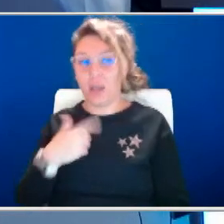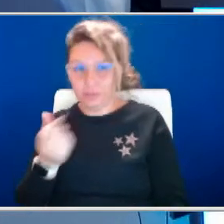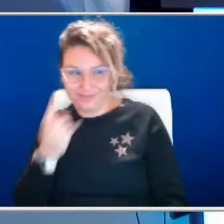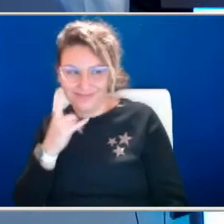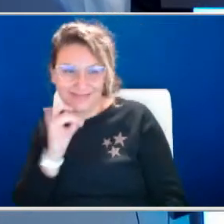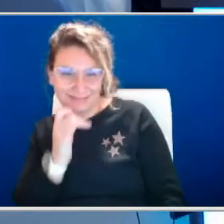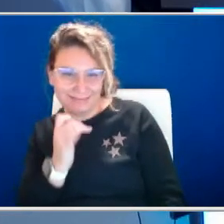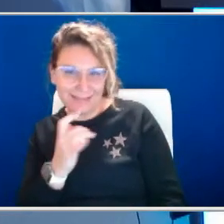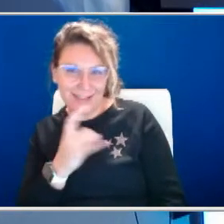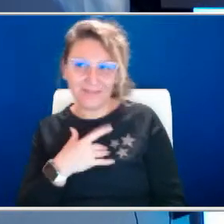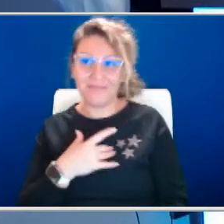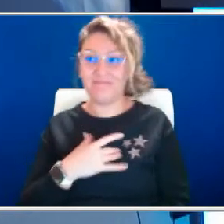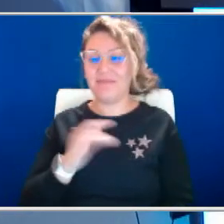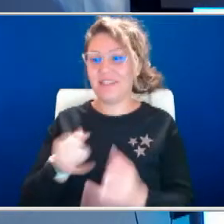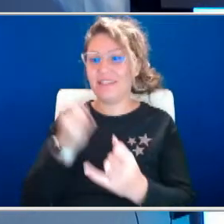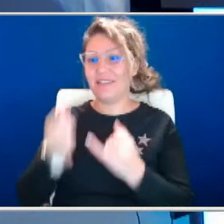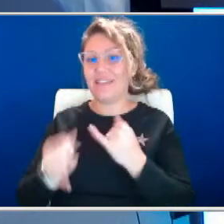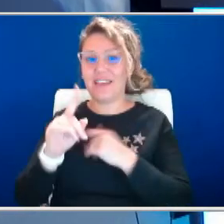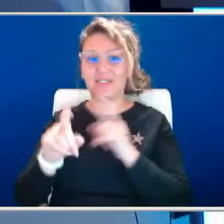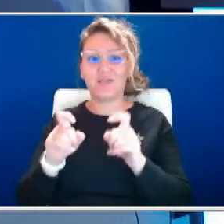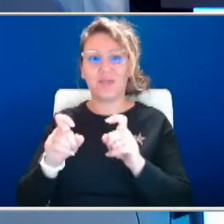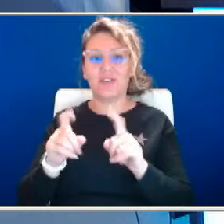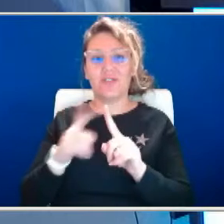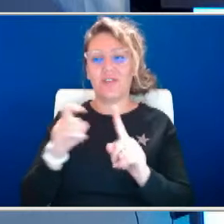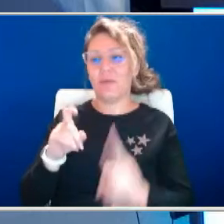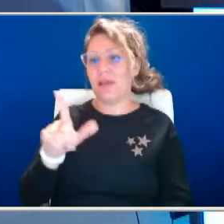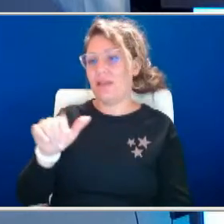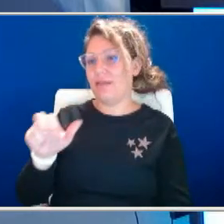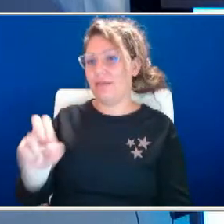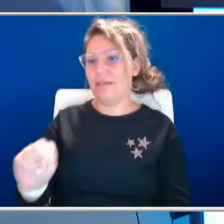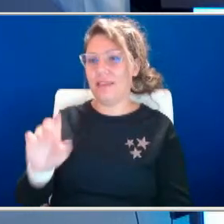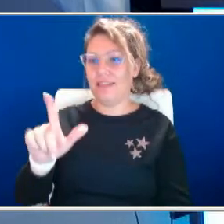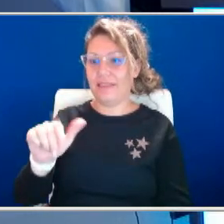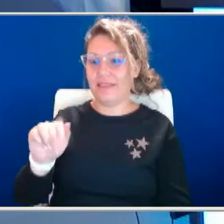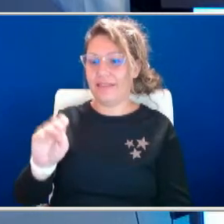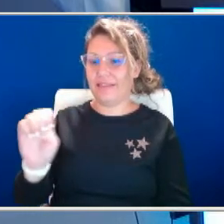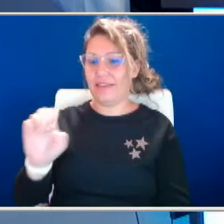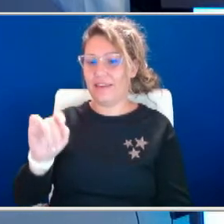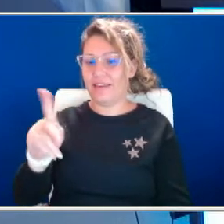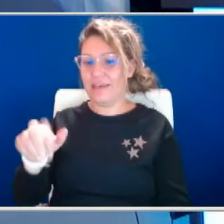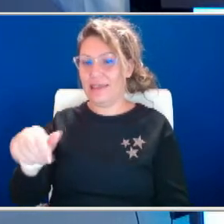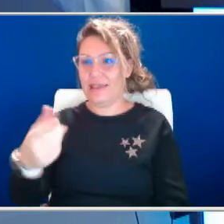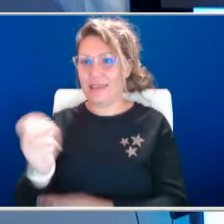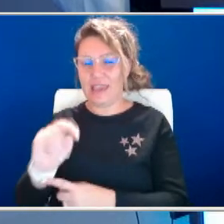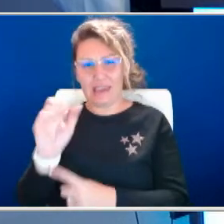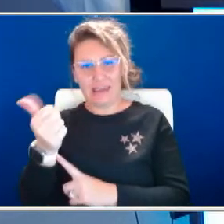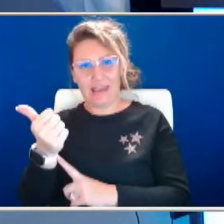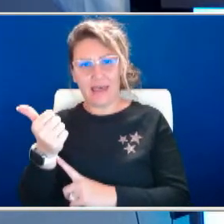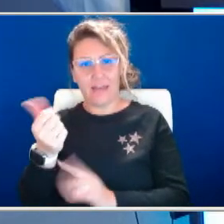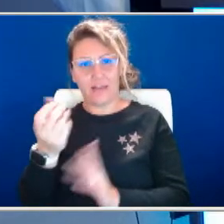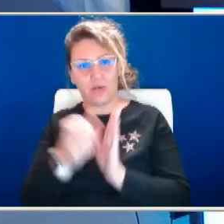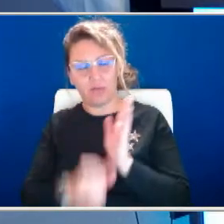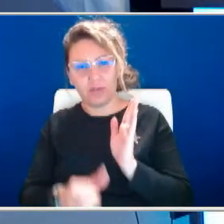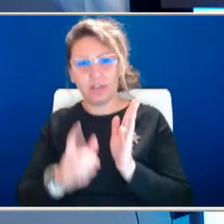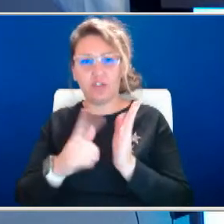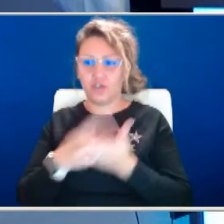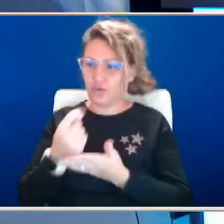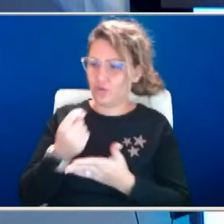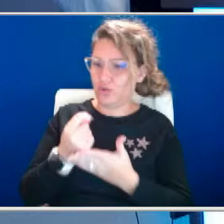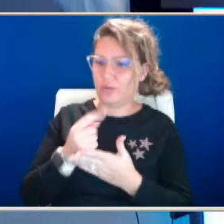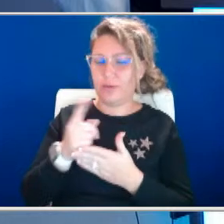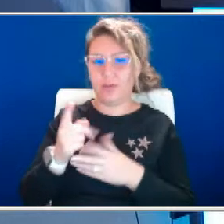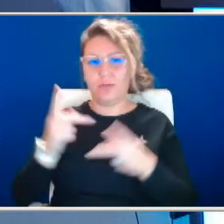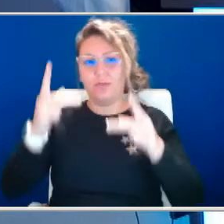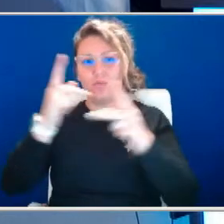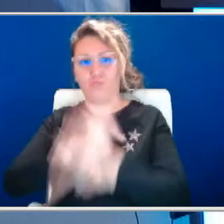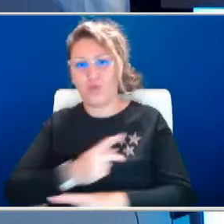Okay, last question though from Yen Liang is, do you have to try other procedures and treatments? Do you have to be kind of in your worst case scenario